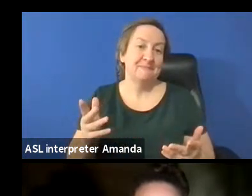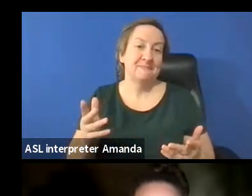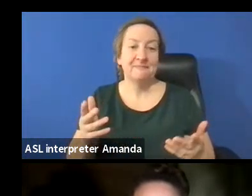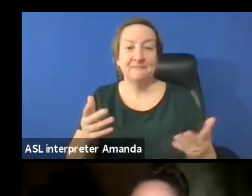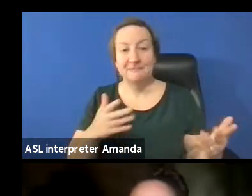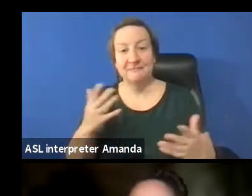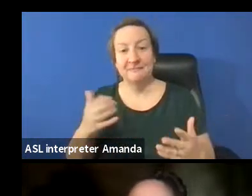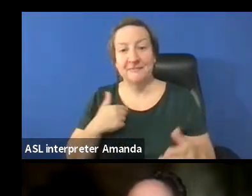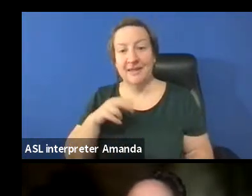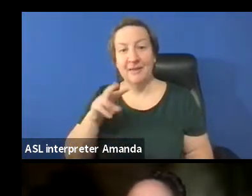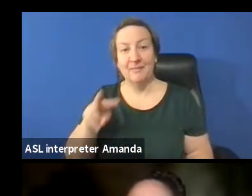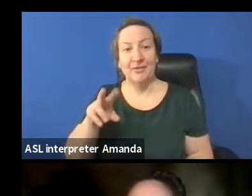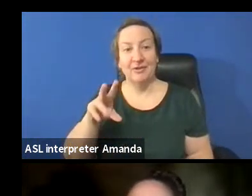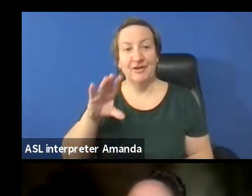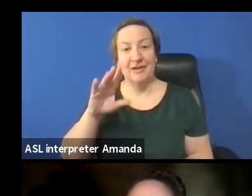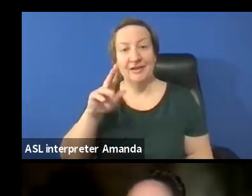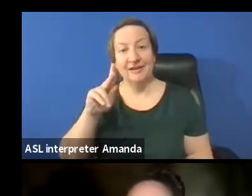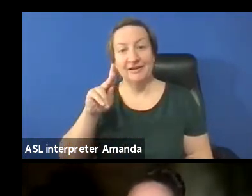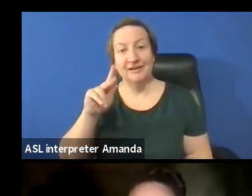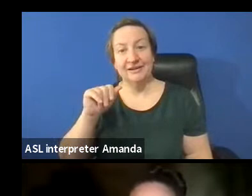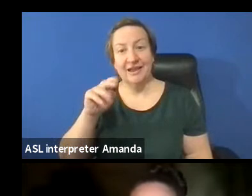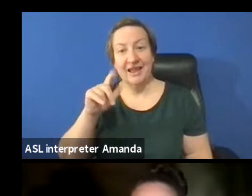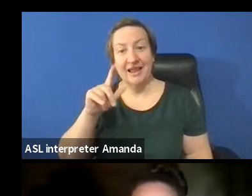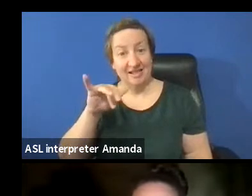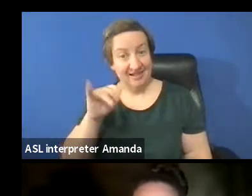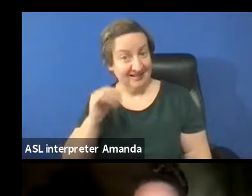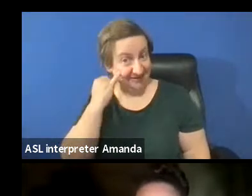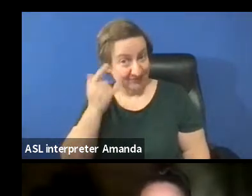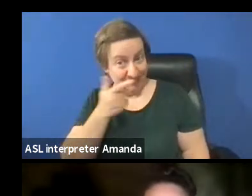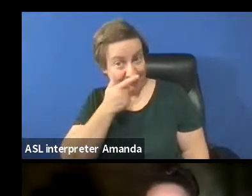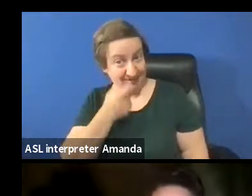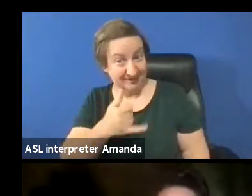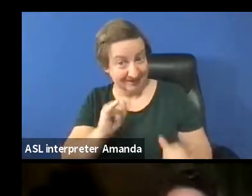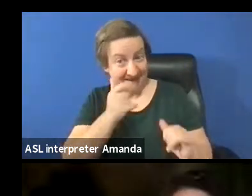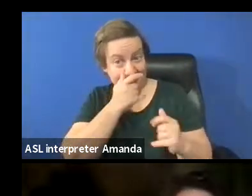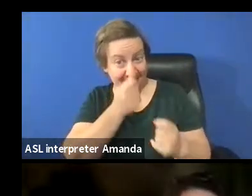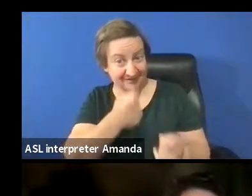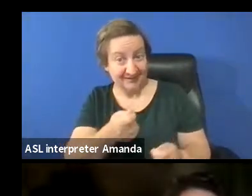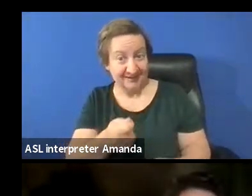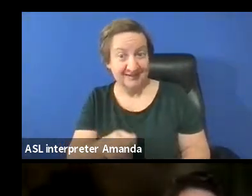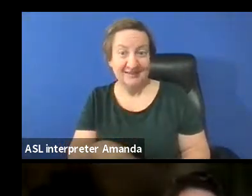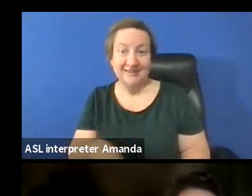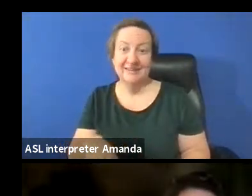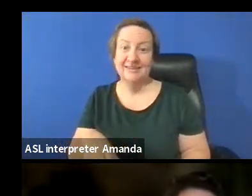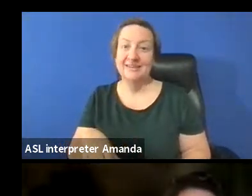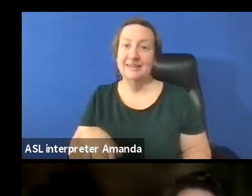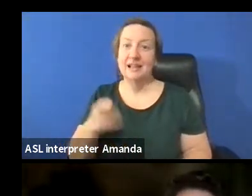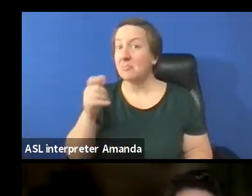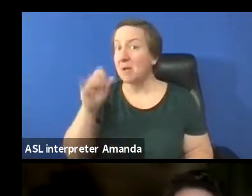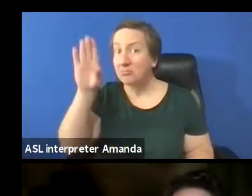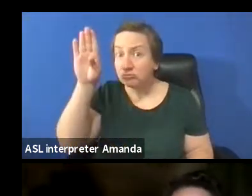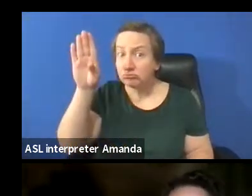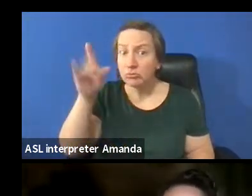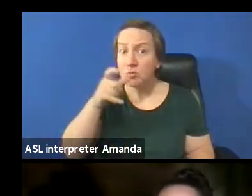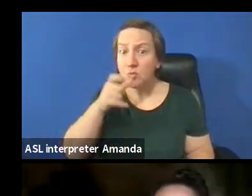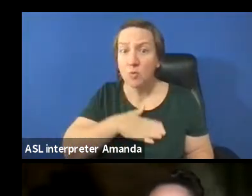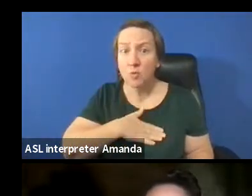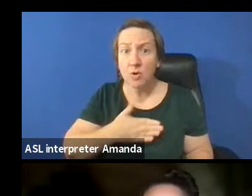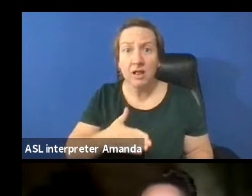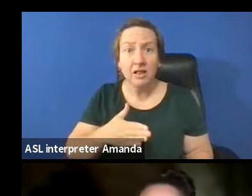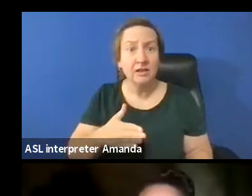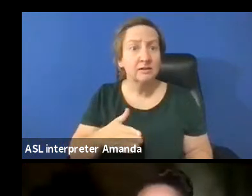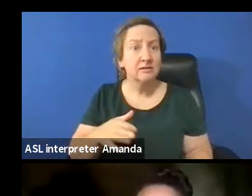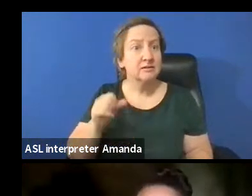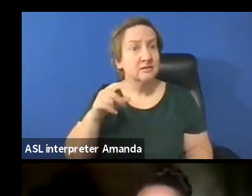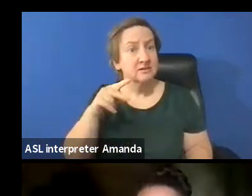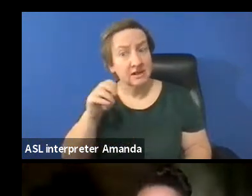I'm looking at you, Caitlin, if that's still the case. Can we get a little show of hands here? I think Yeah, Stephen, Steve's hand is